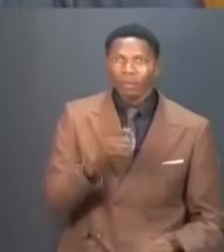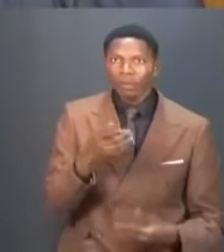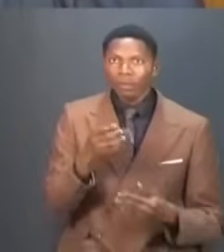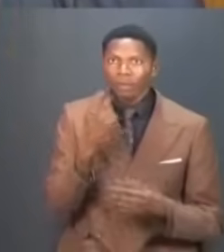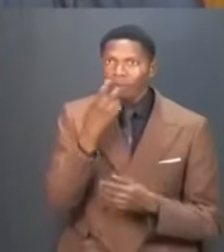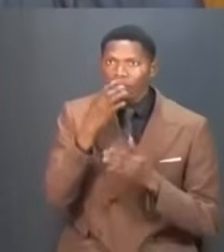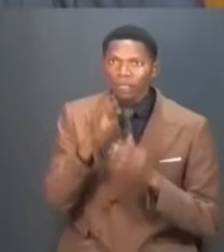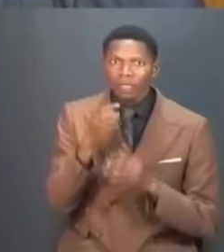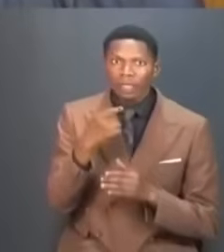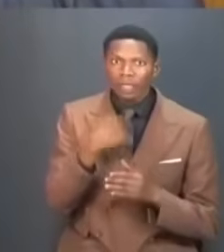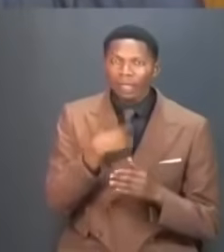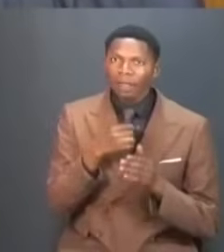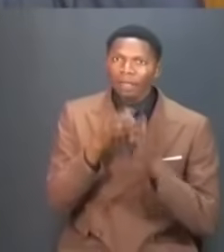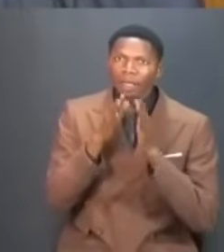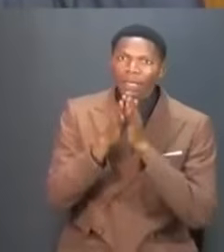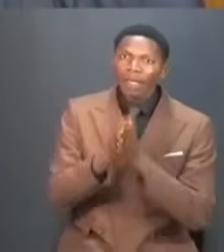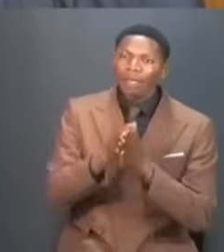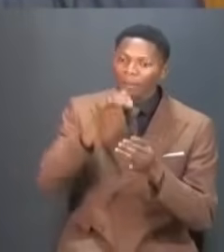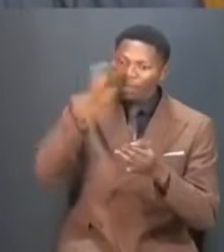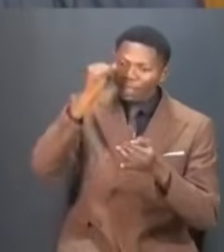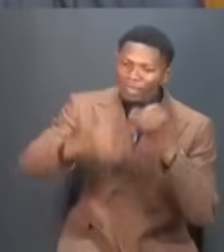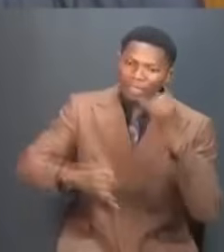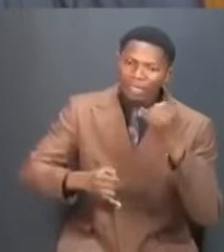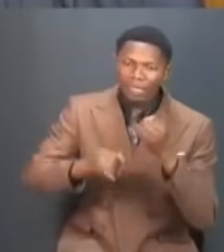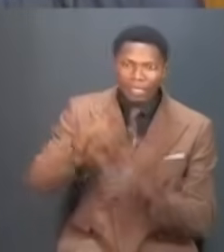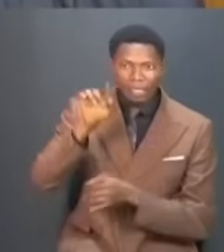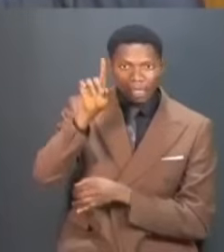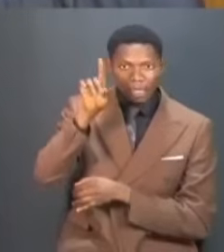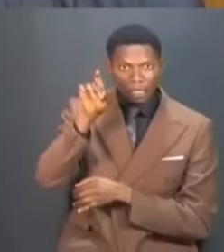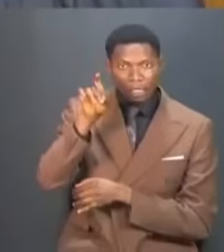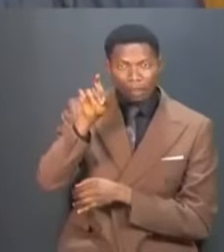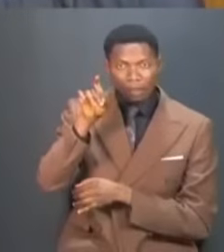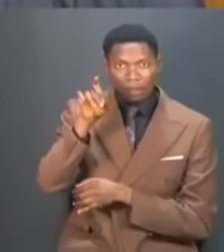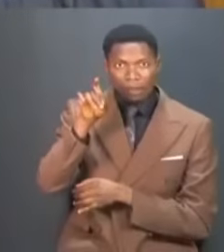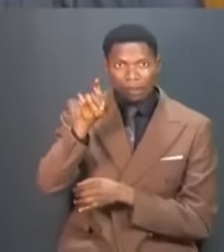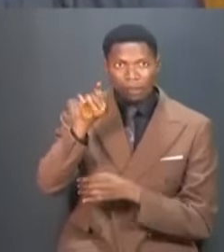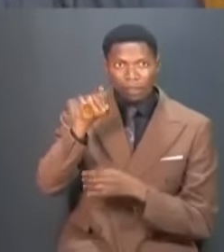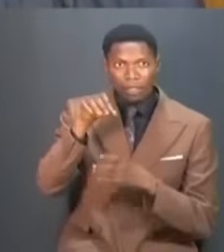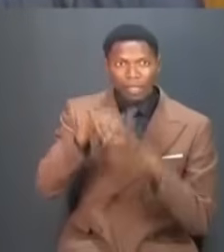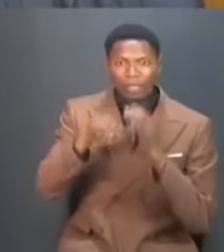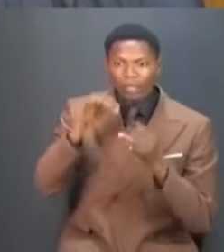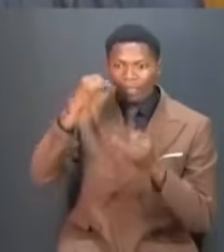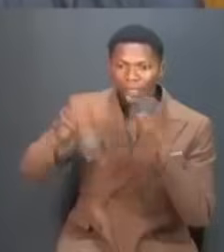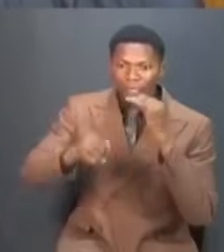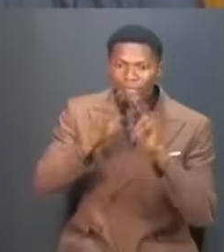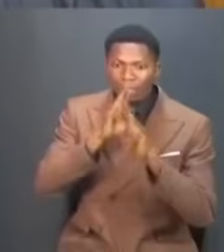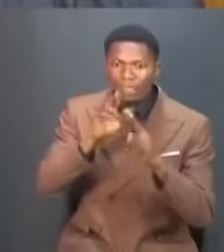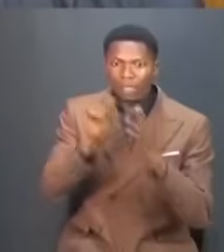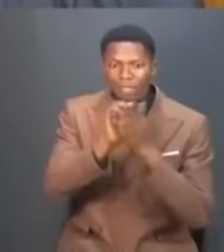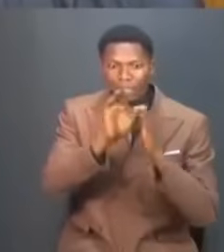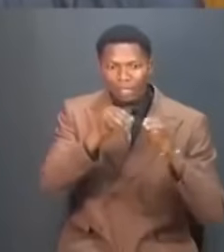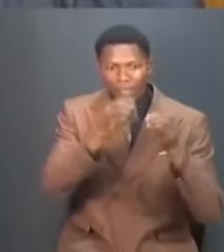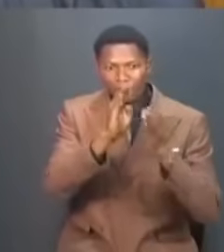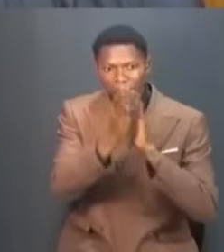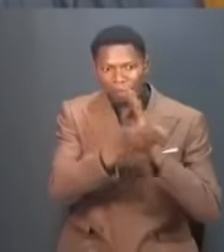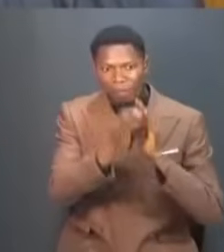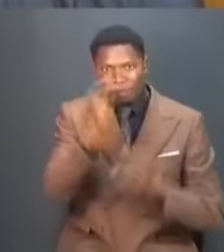ask my last supplementary in view of the last answer that was given by the minister.